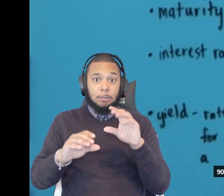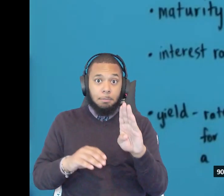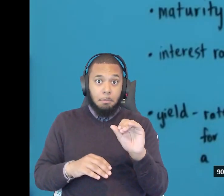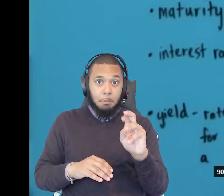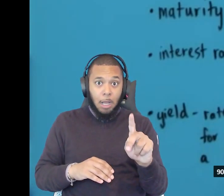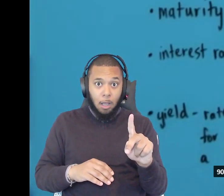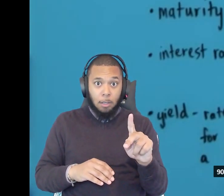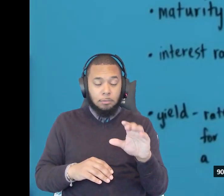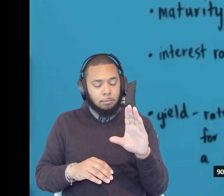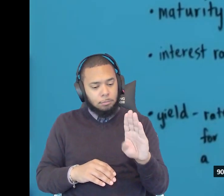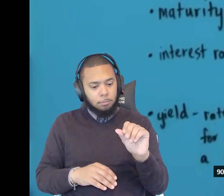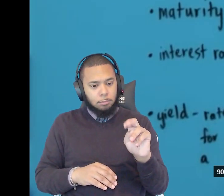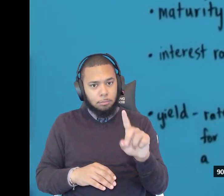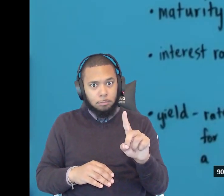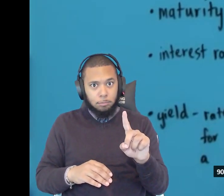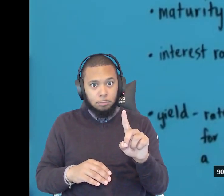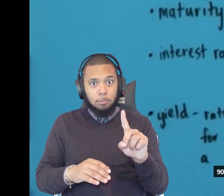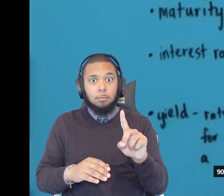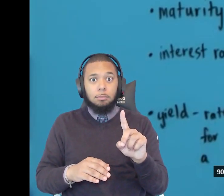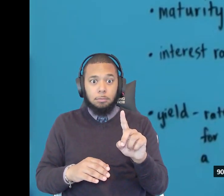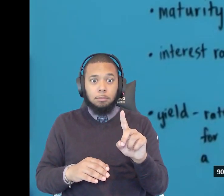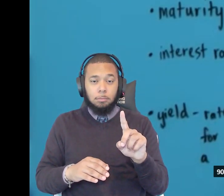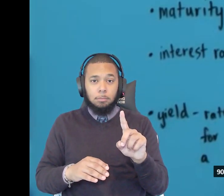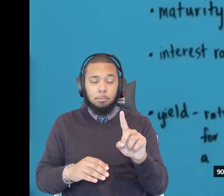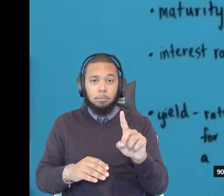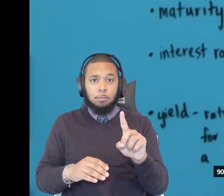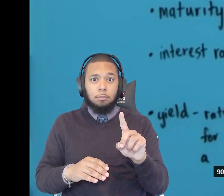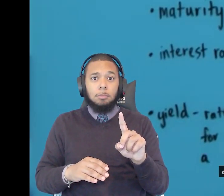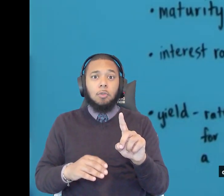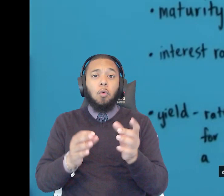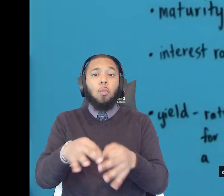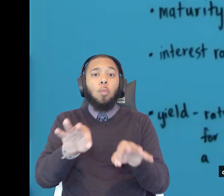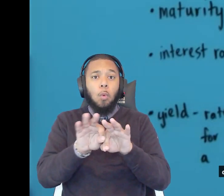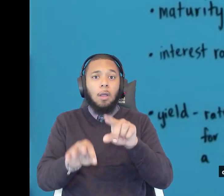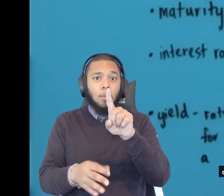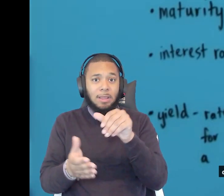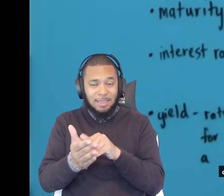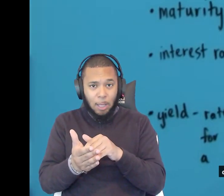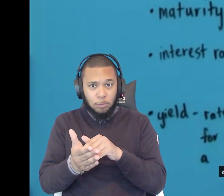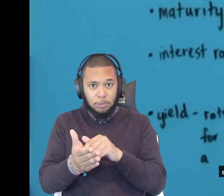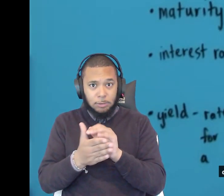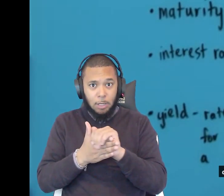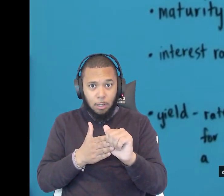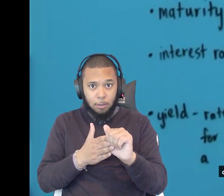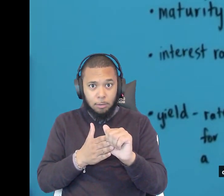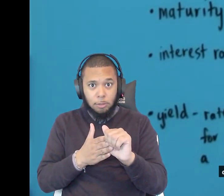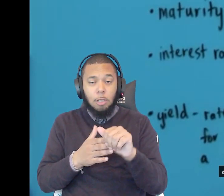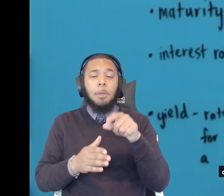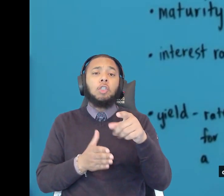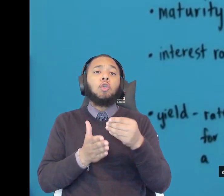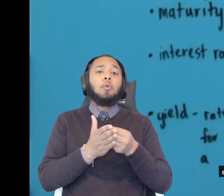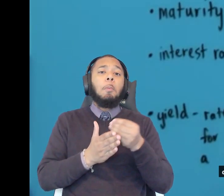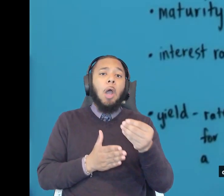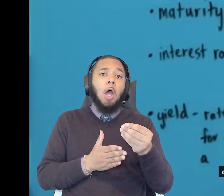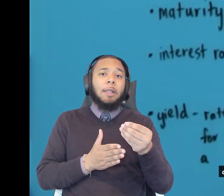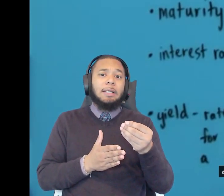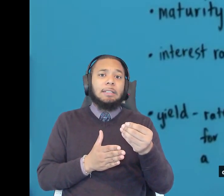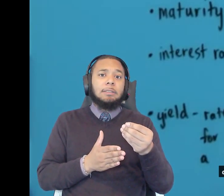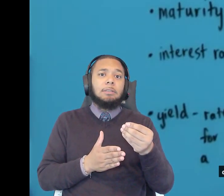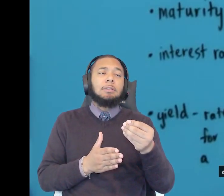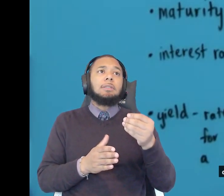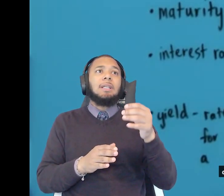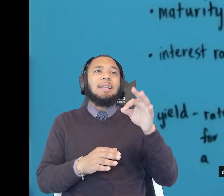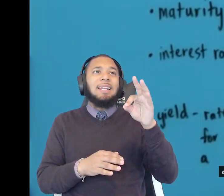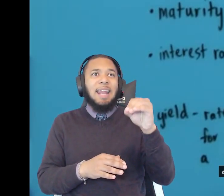at 90 cents on the dollar. A dollar's 100 cents. So this is like saying 90 out of